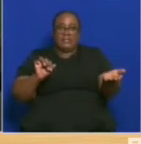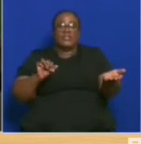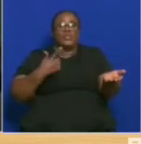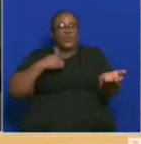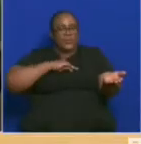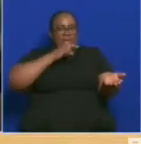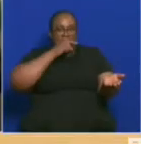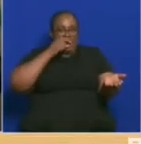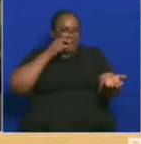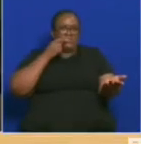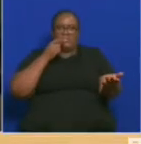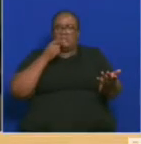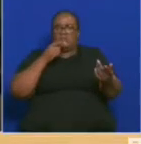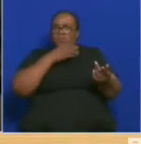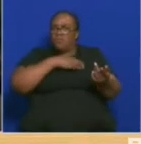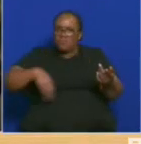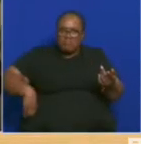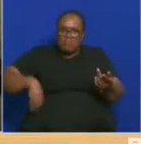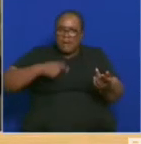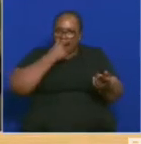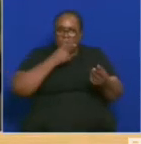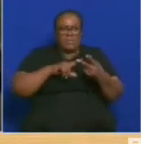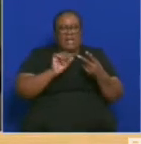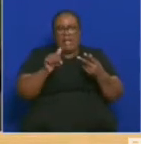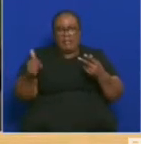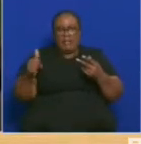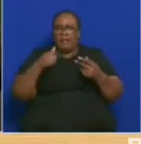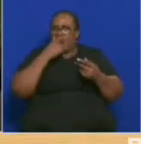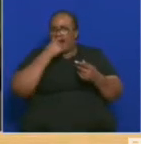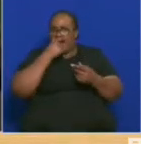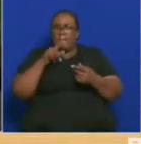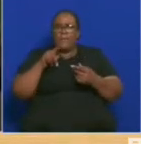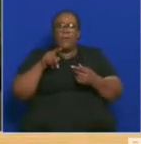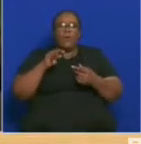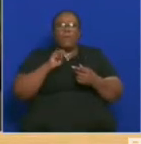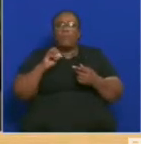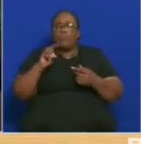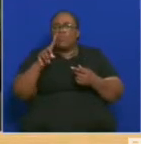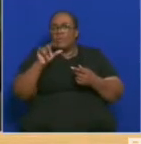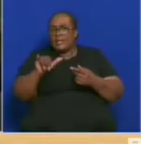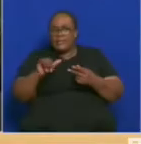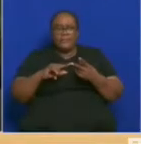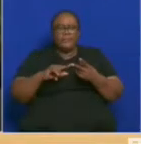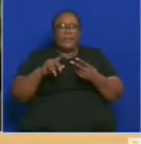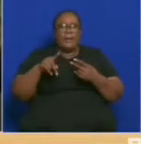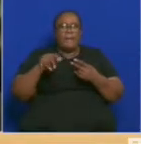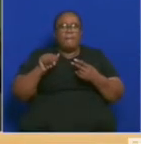President Ramaphosa, and the other names were Padiachi, Moodley, and the likes. But as we